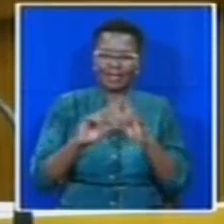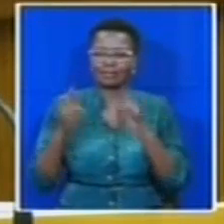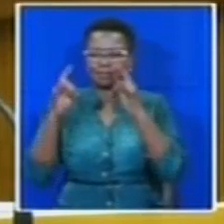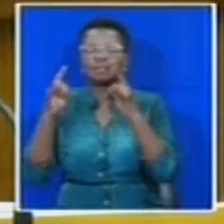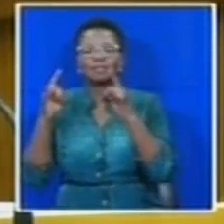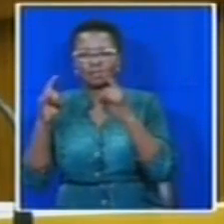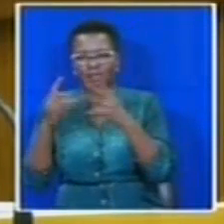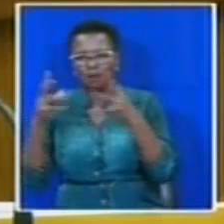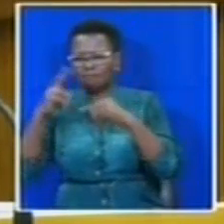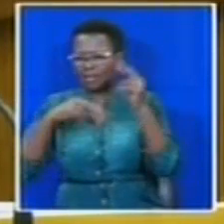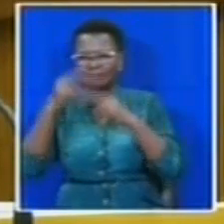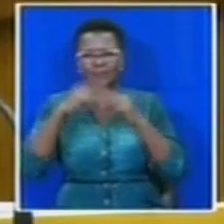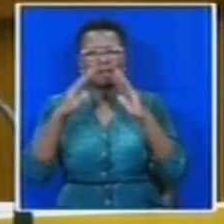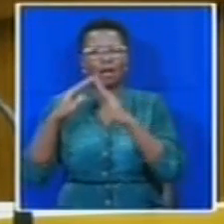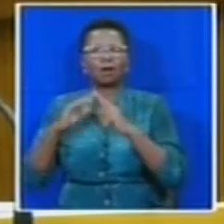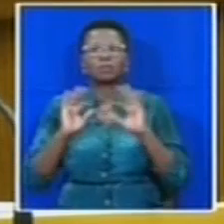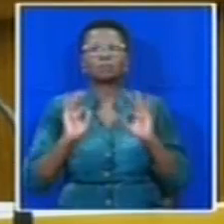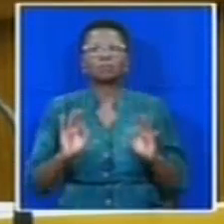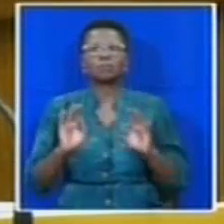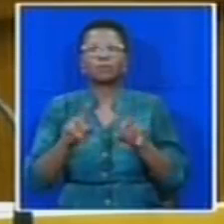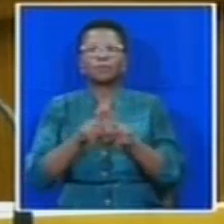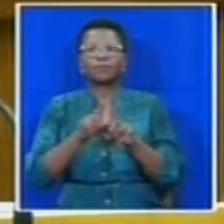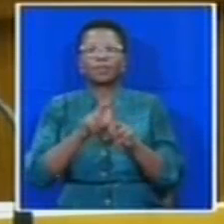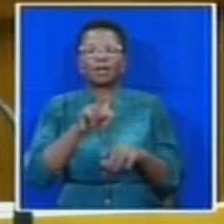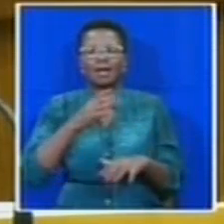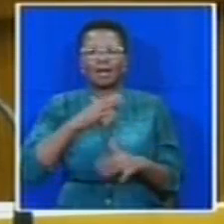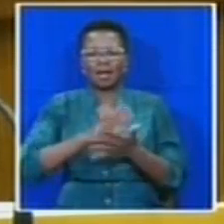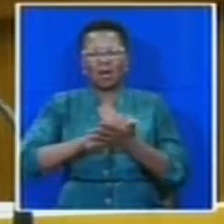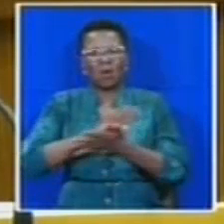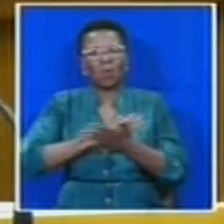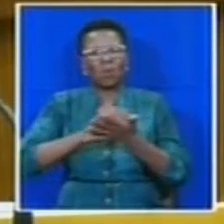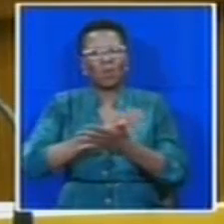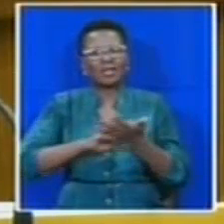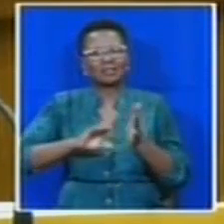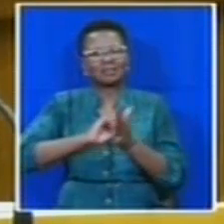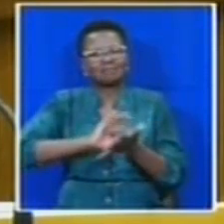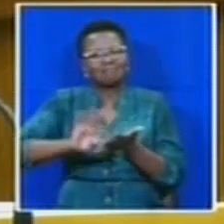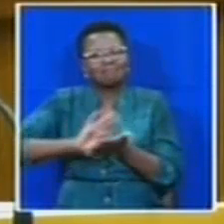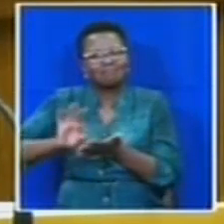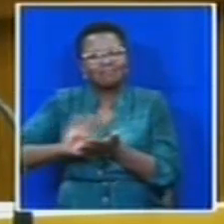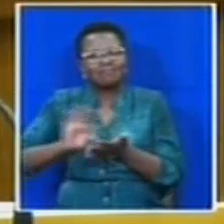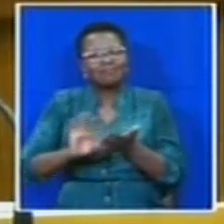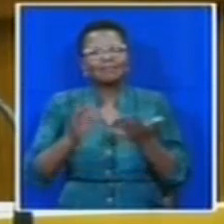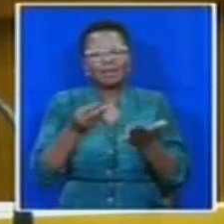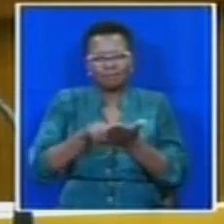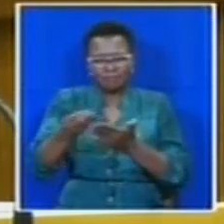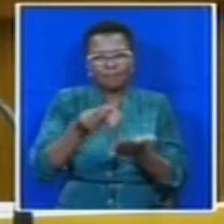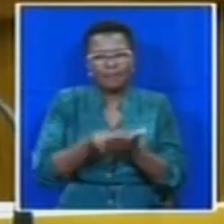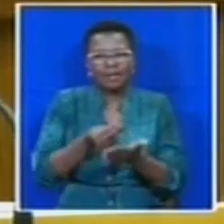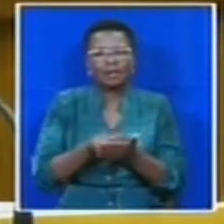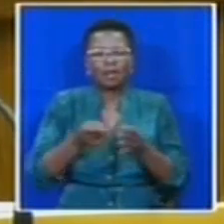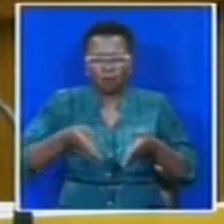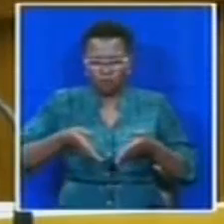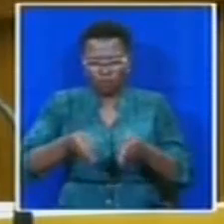Establishment of the National Radioactive Waste Disposal Institute, funding for the N2 Wild Coast Road, the Moloto